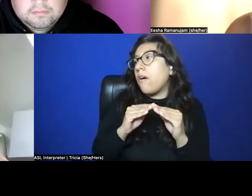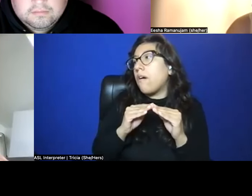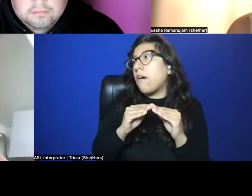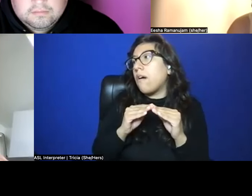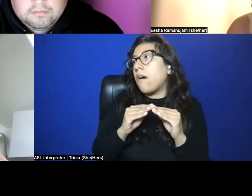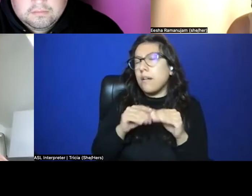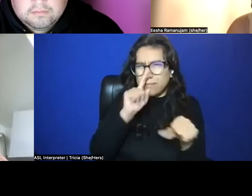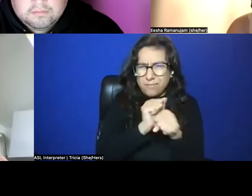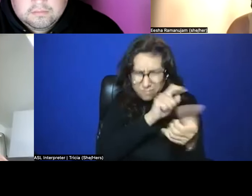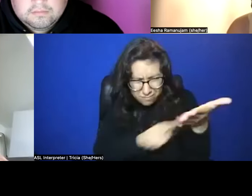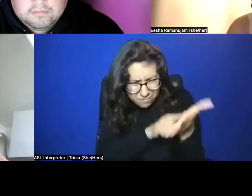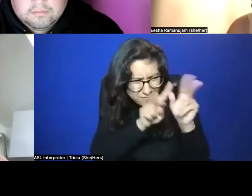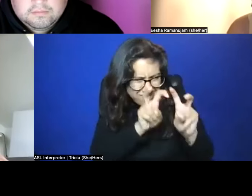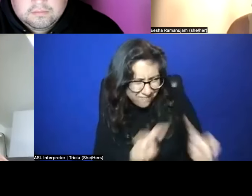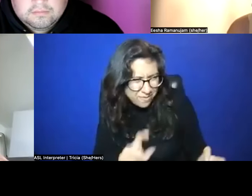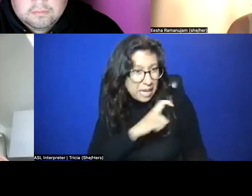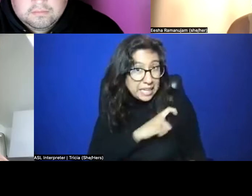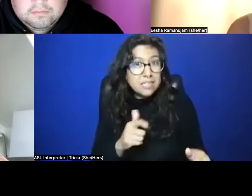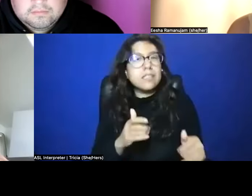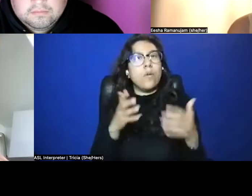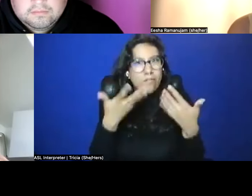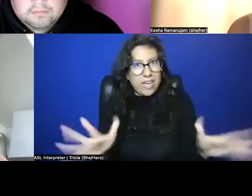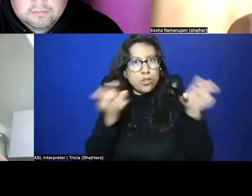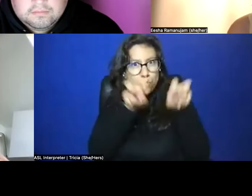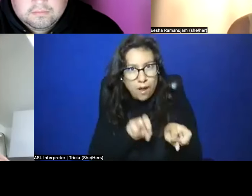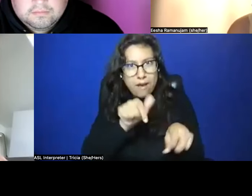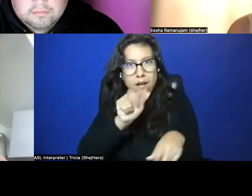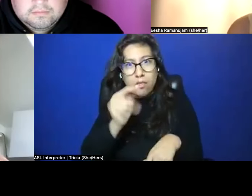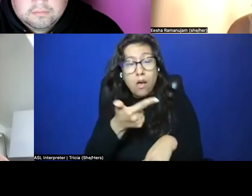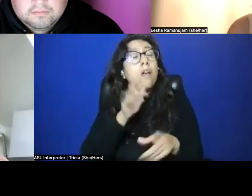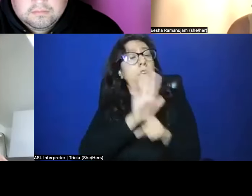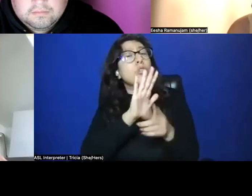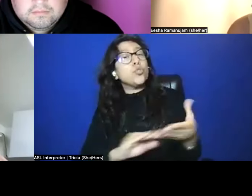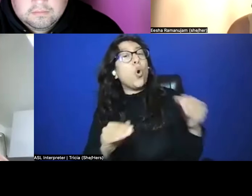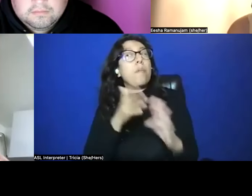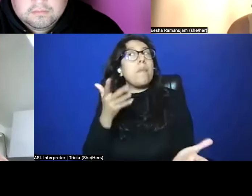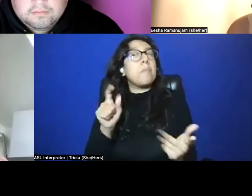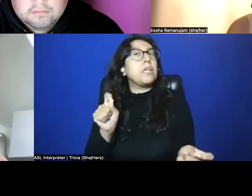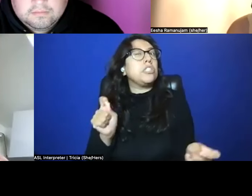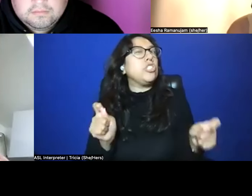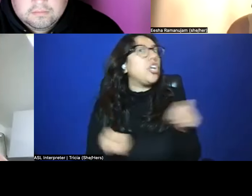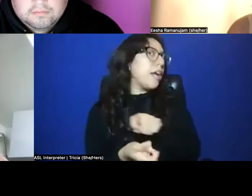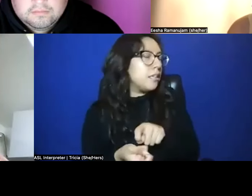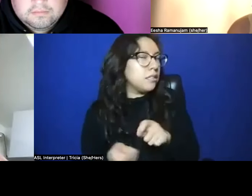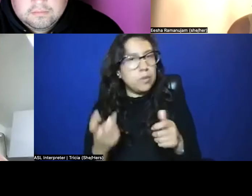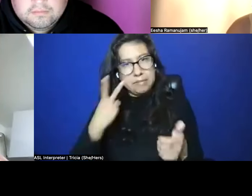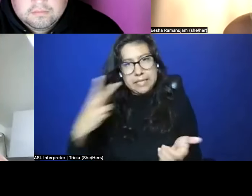critical of police, after a ride along, their story may change. And we've seen that happen several times.